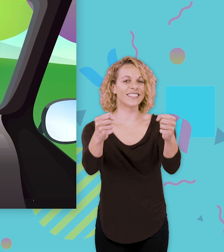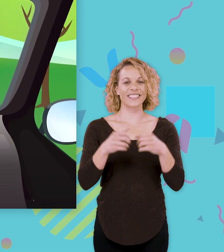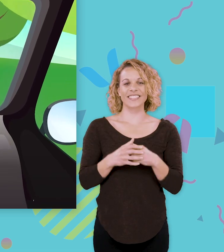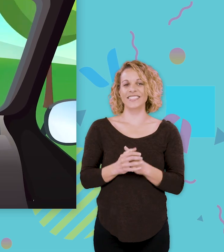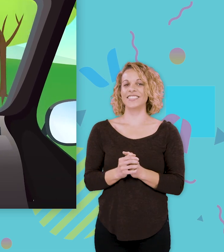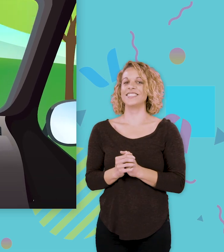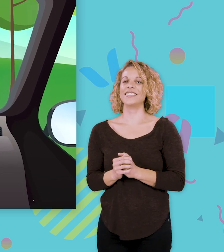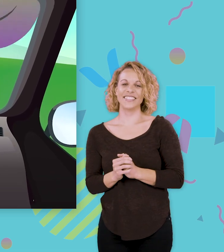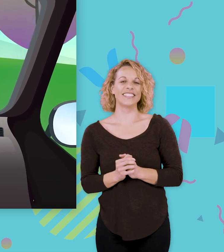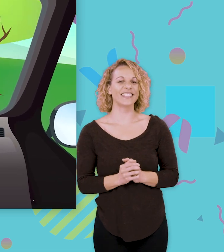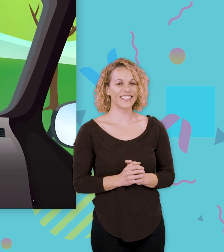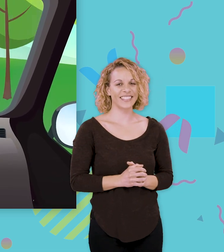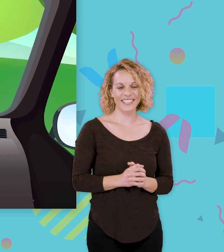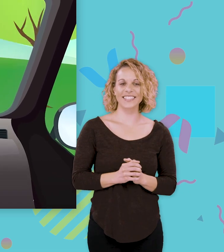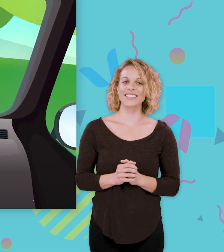police cars.